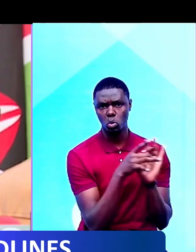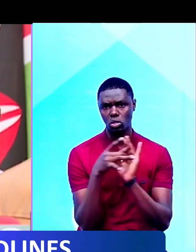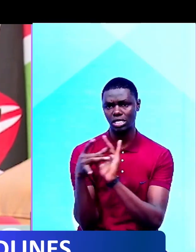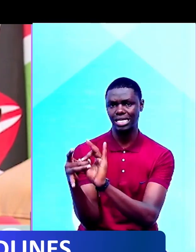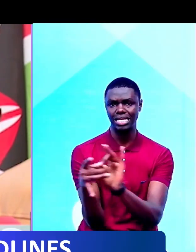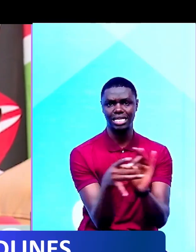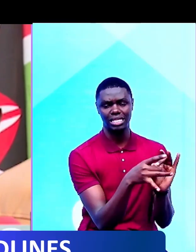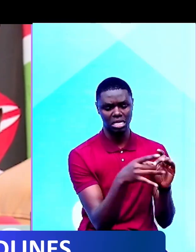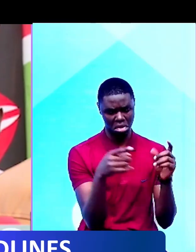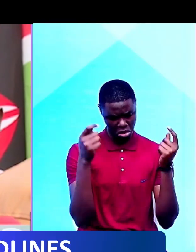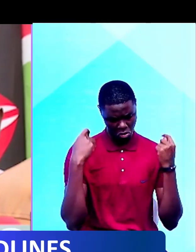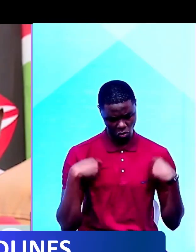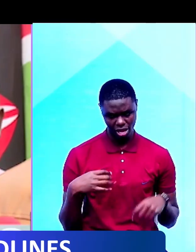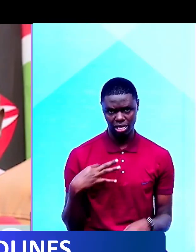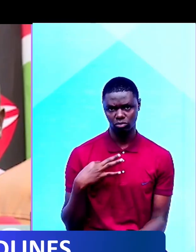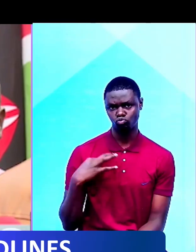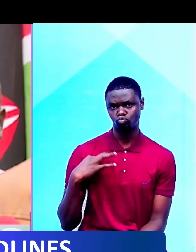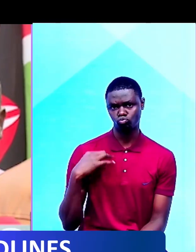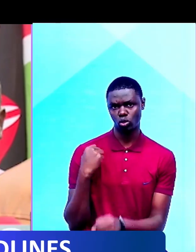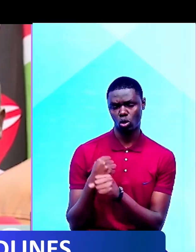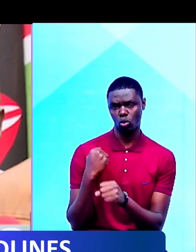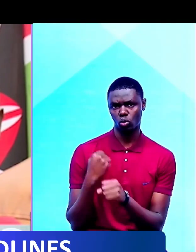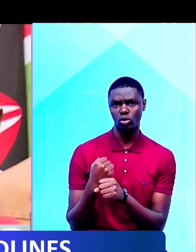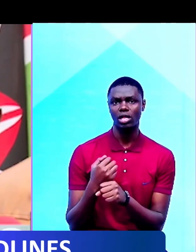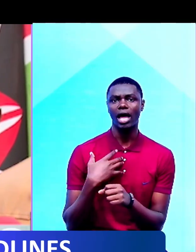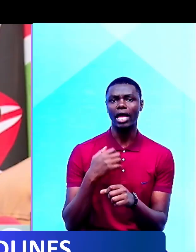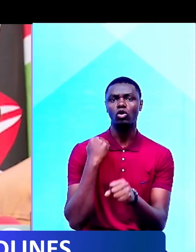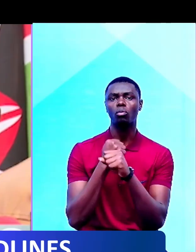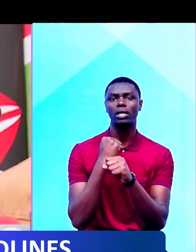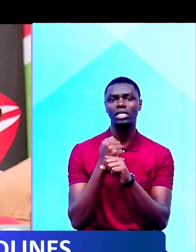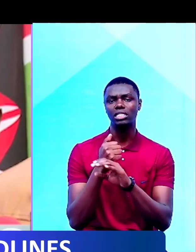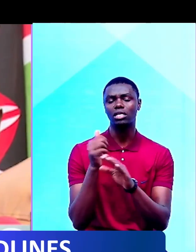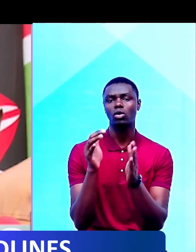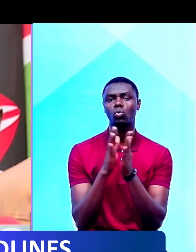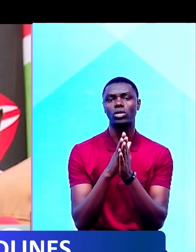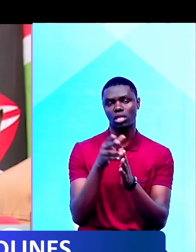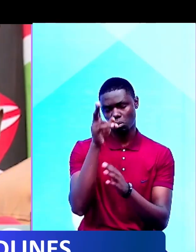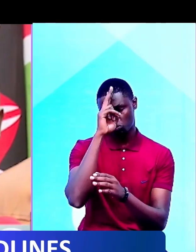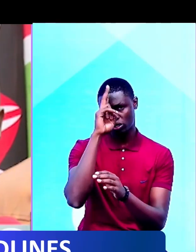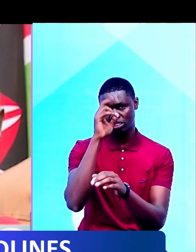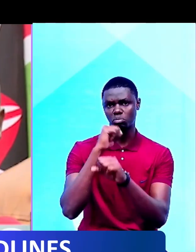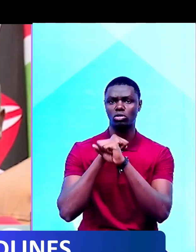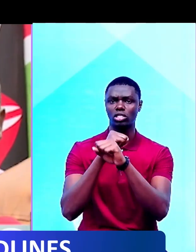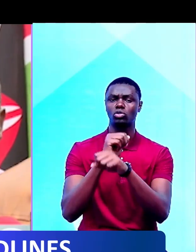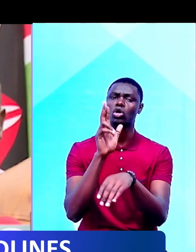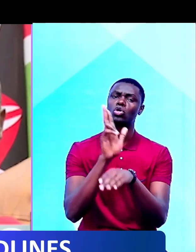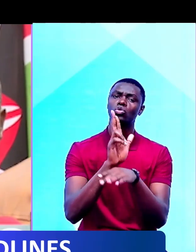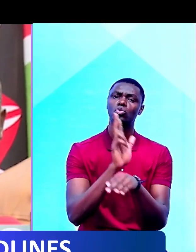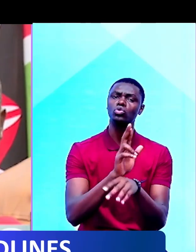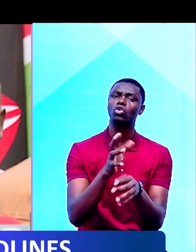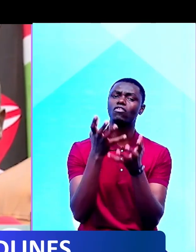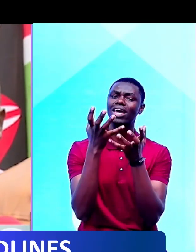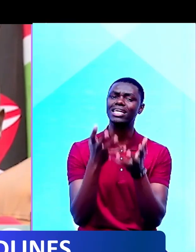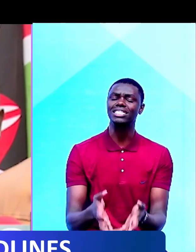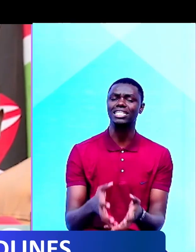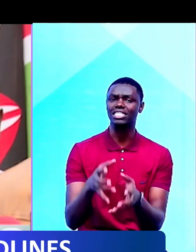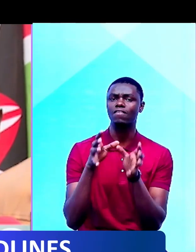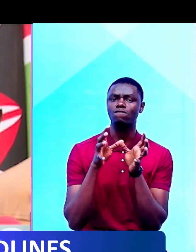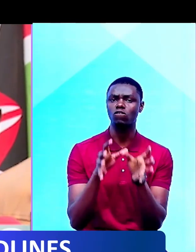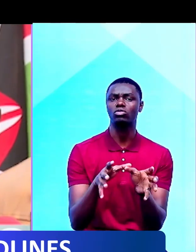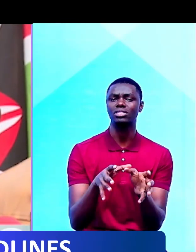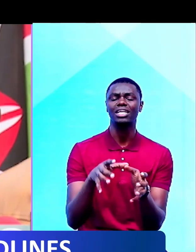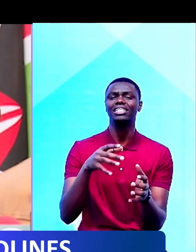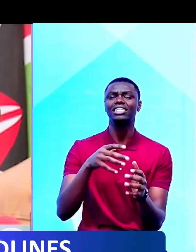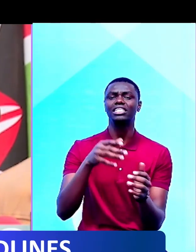wearing civilian clothes but operating with police protection. The use of excessive force is sanctioned at the highest